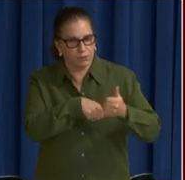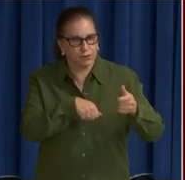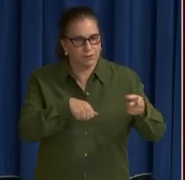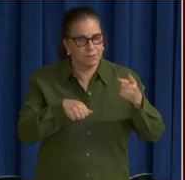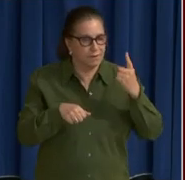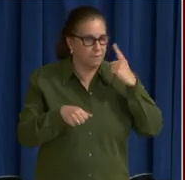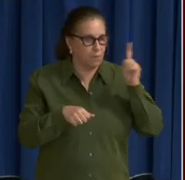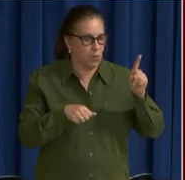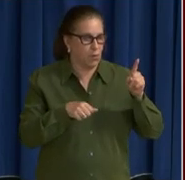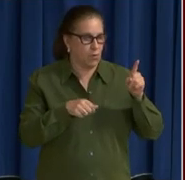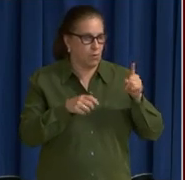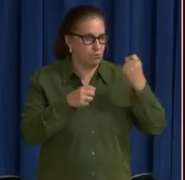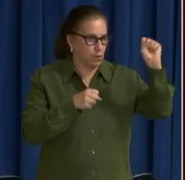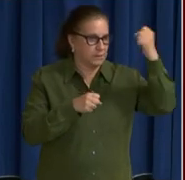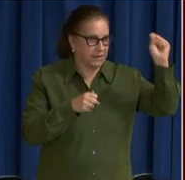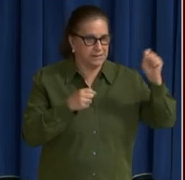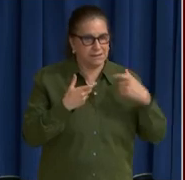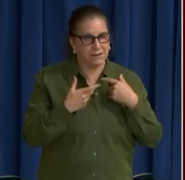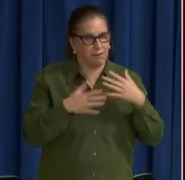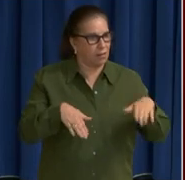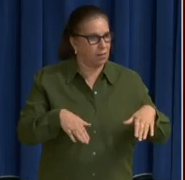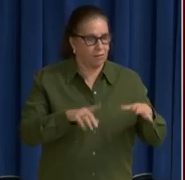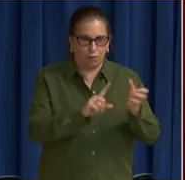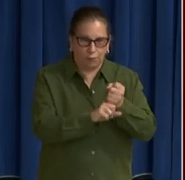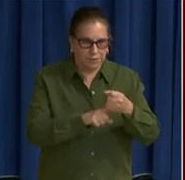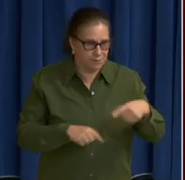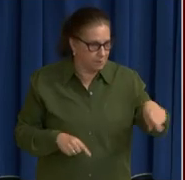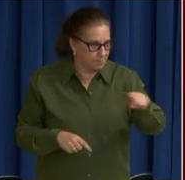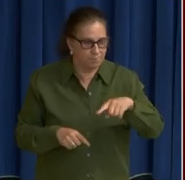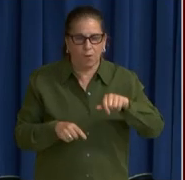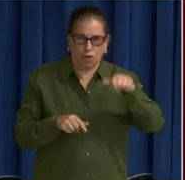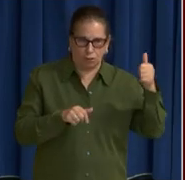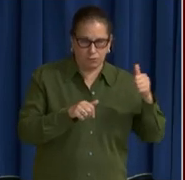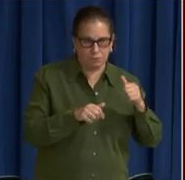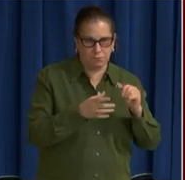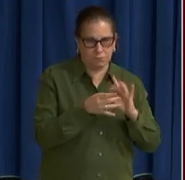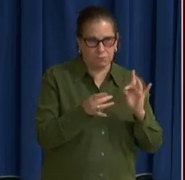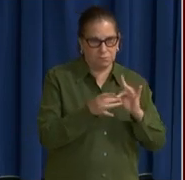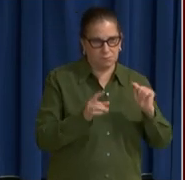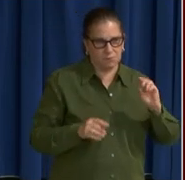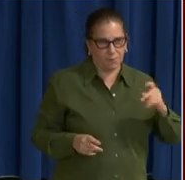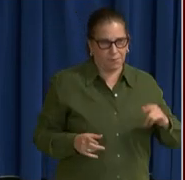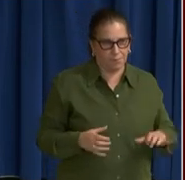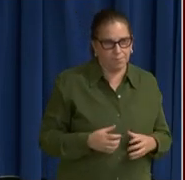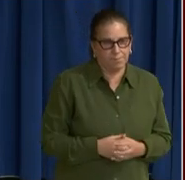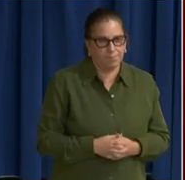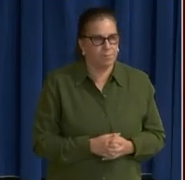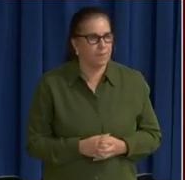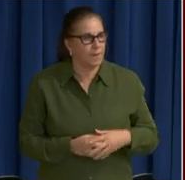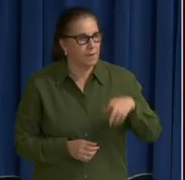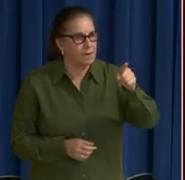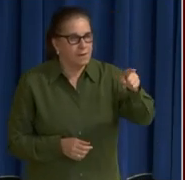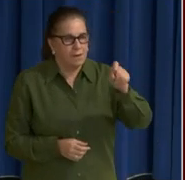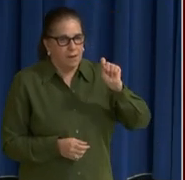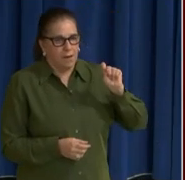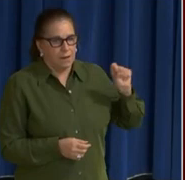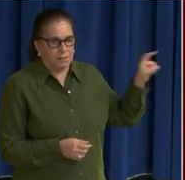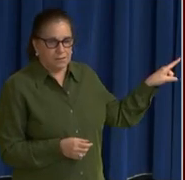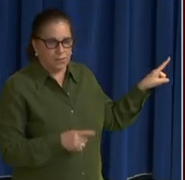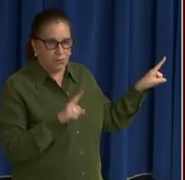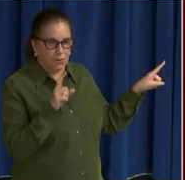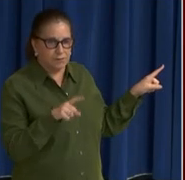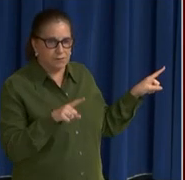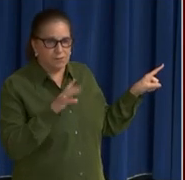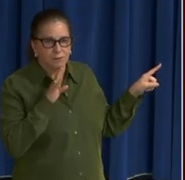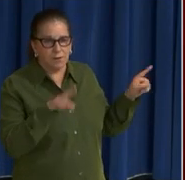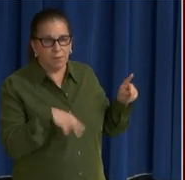and I think he's going to clarify that statement. And then can we ask you to respond to,